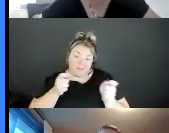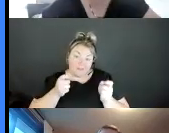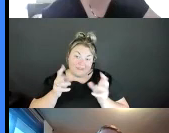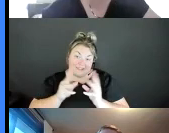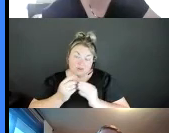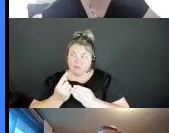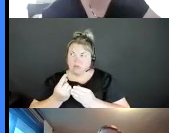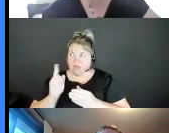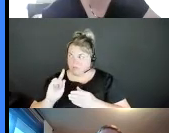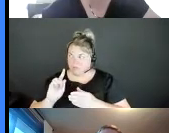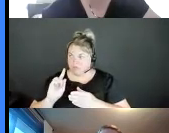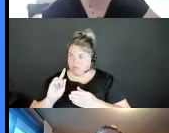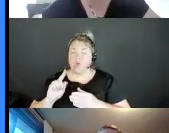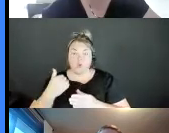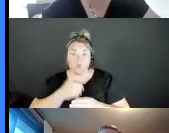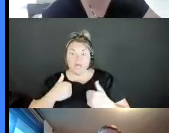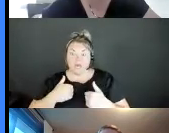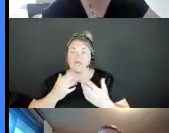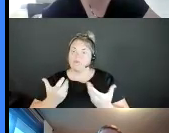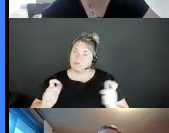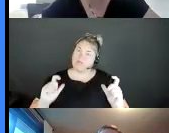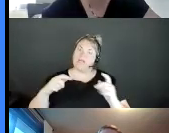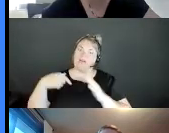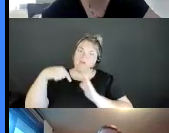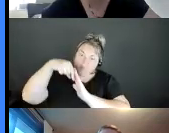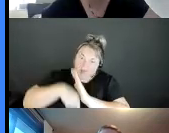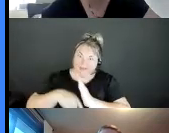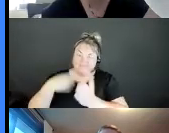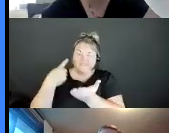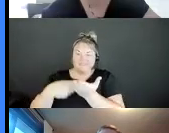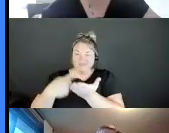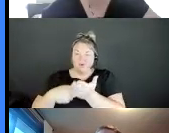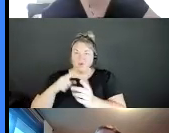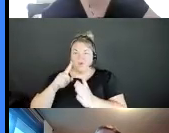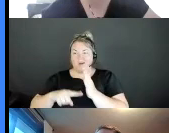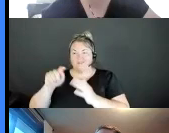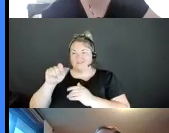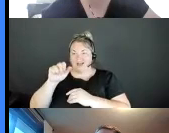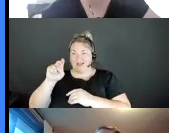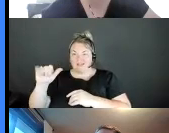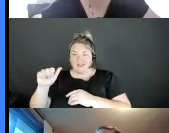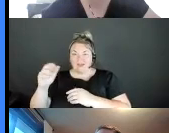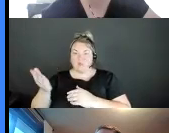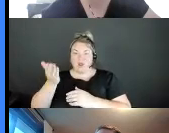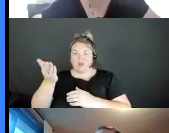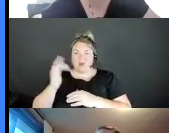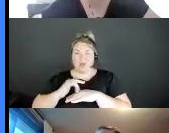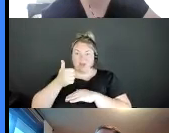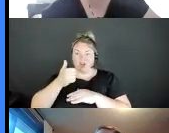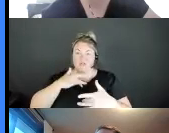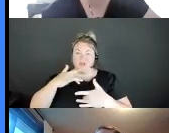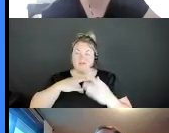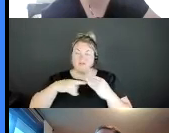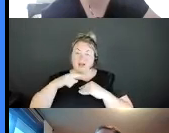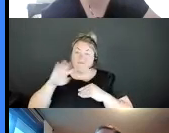week. And we had a pretty robust discussion around what Tanya brought up earlier, concerns about 4th edition ASAM and